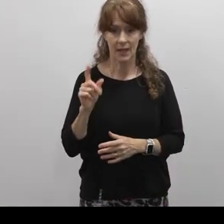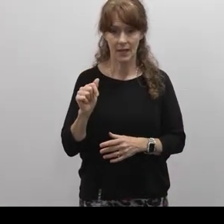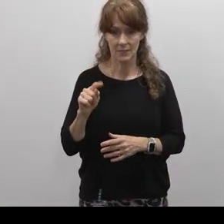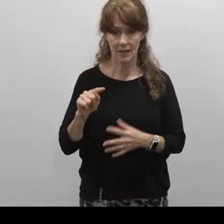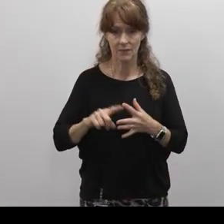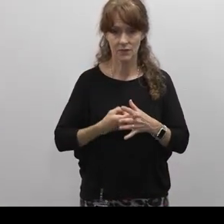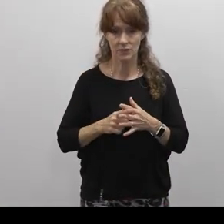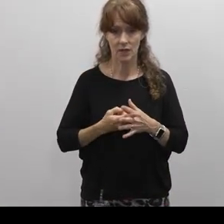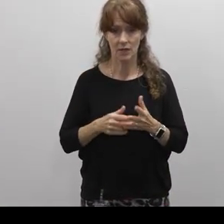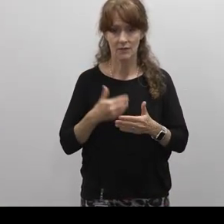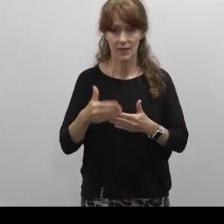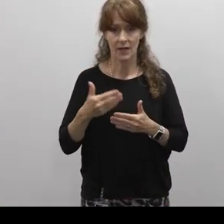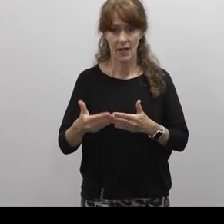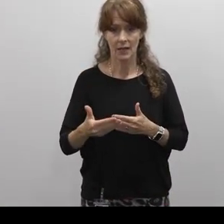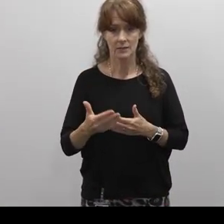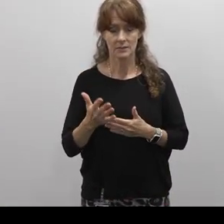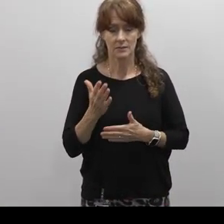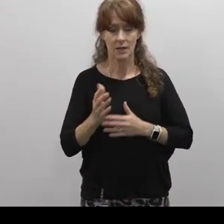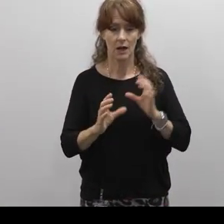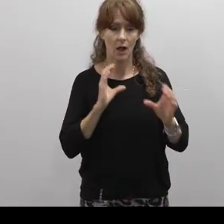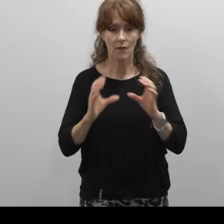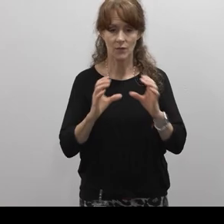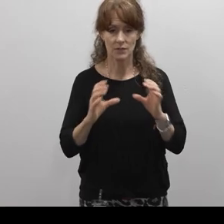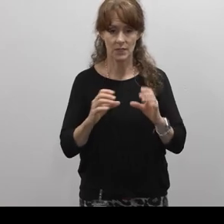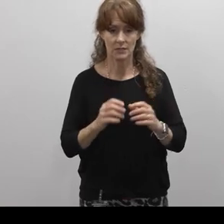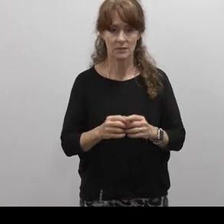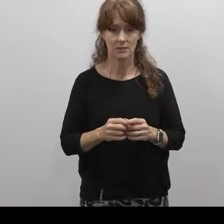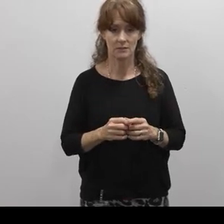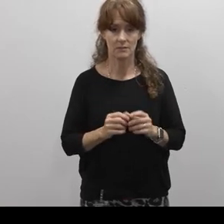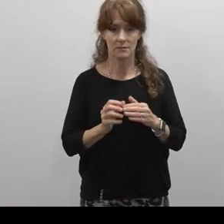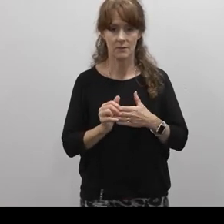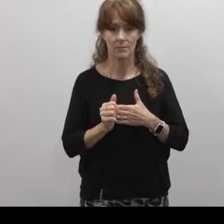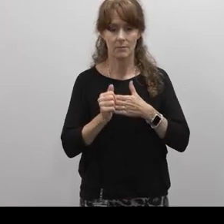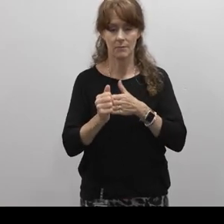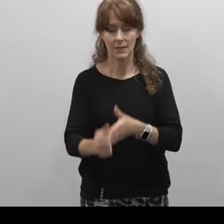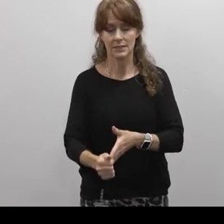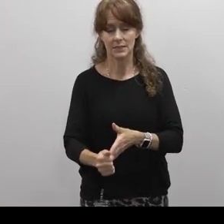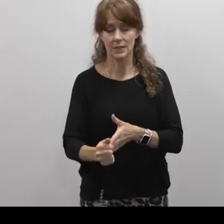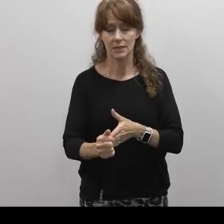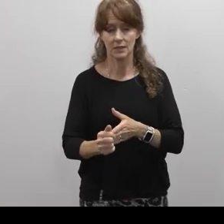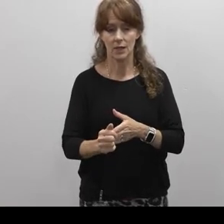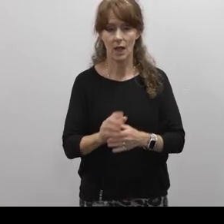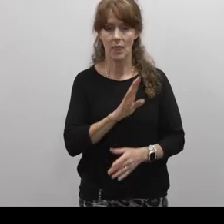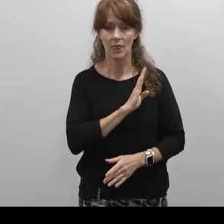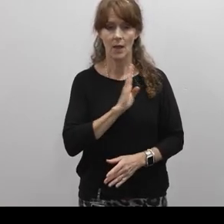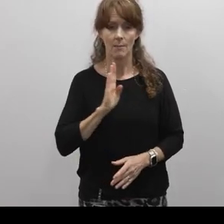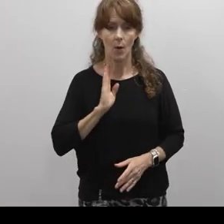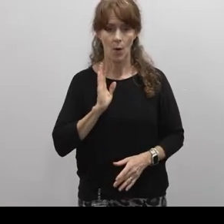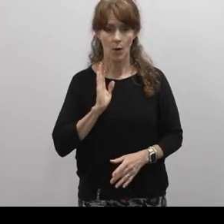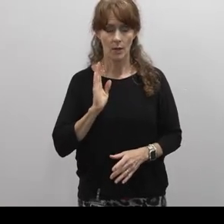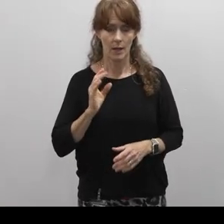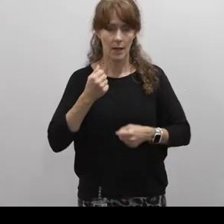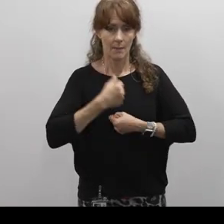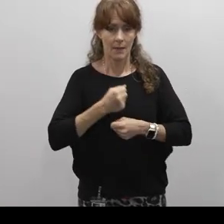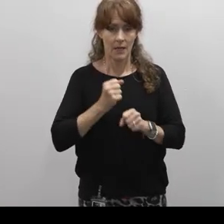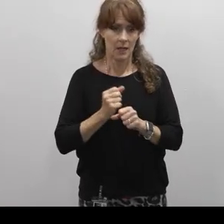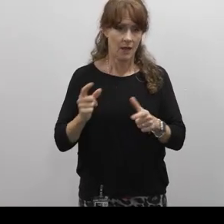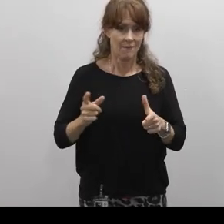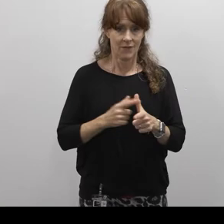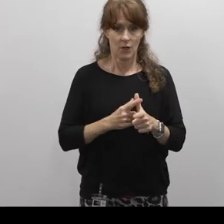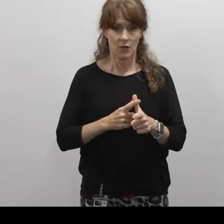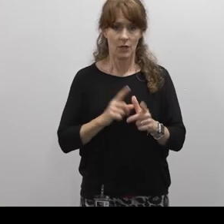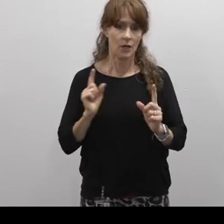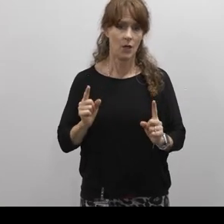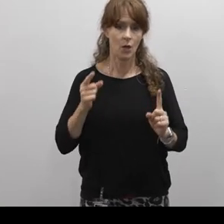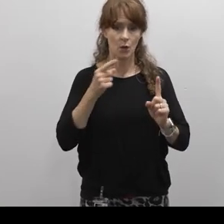start of this next conversation, which the next conversation takes us into the board forming its first version of goals